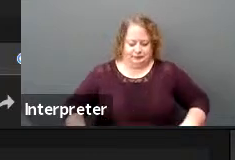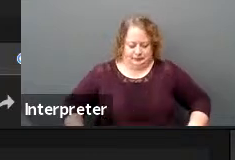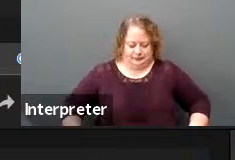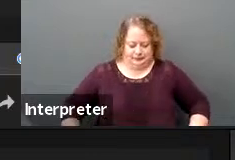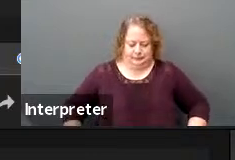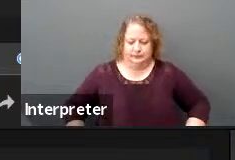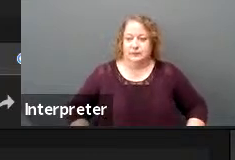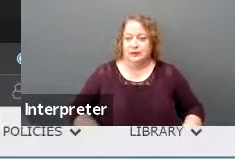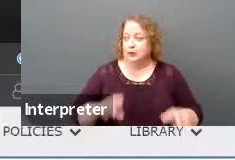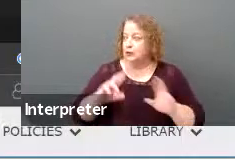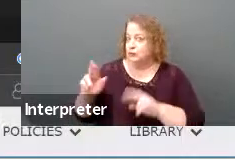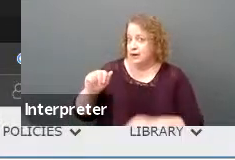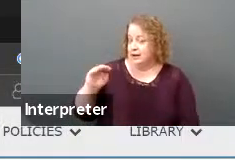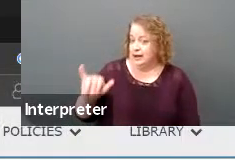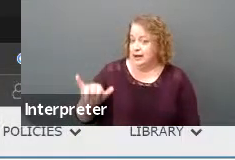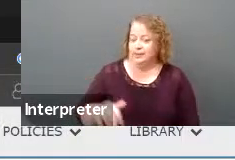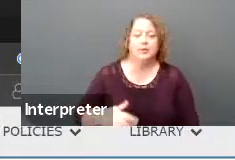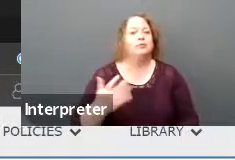Ready, Amy?